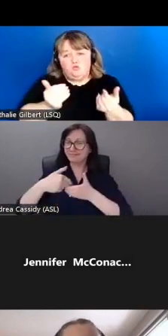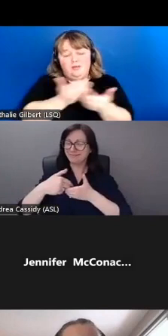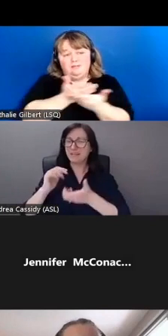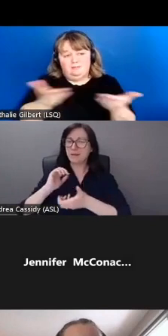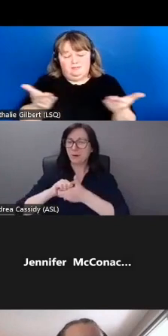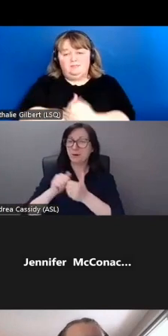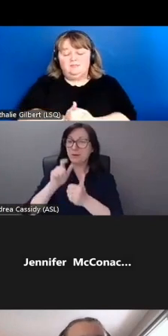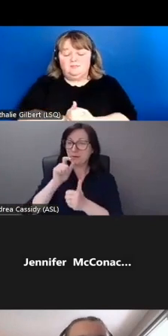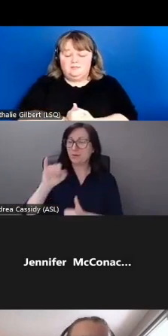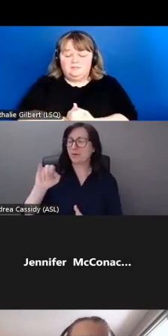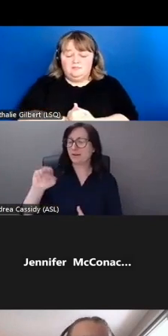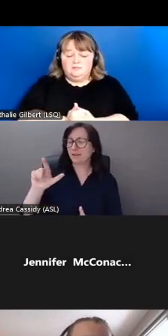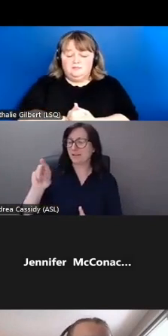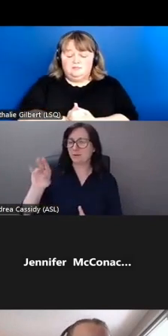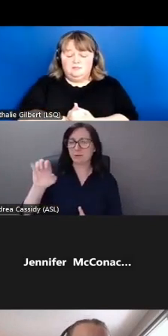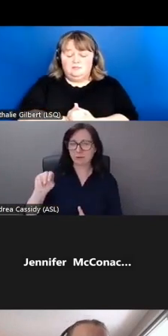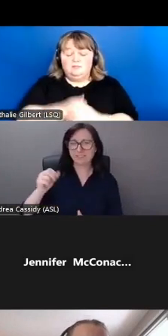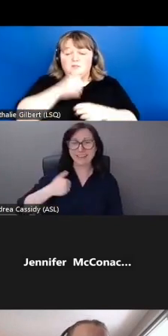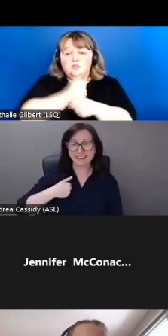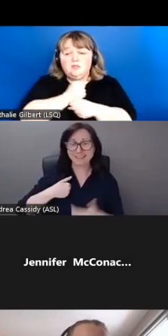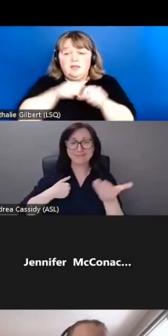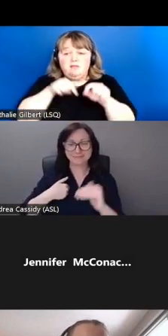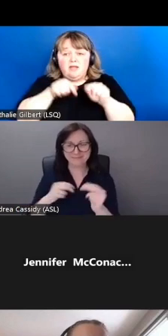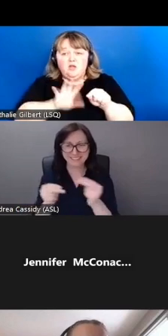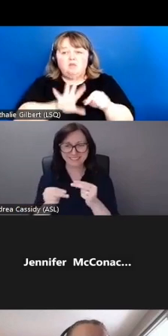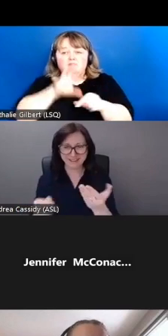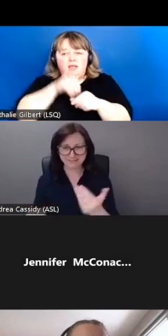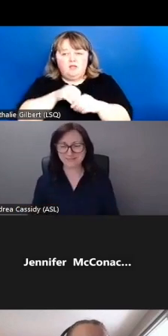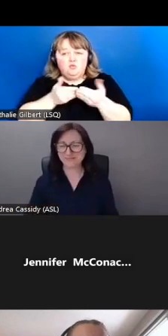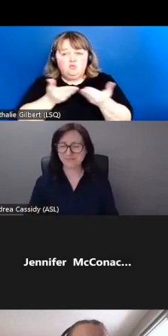Canada. Next slide, please.